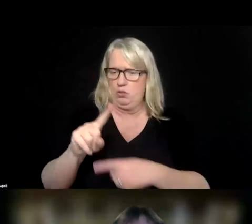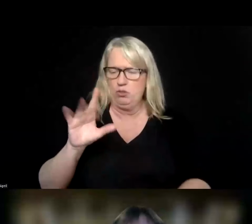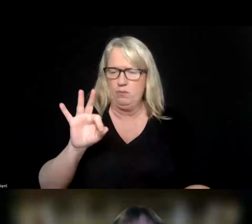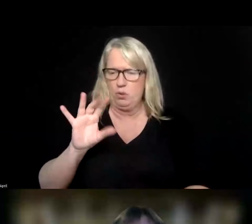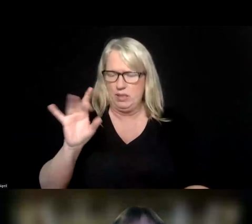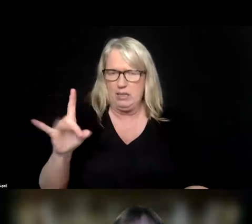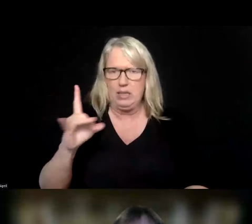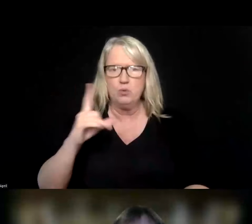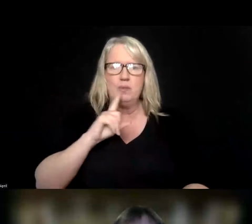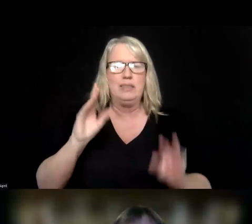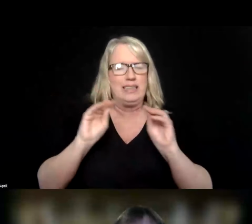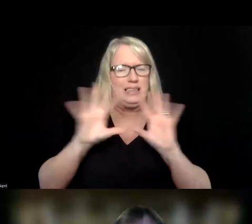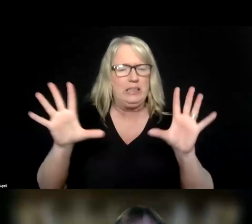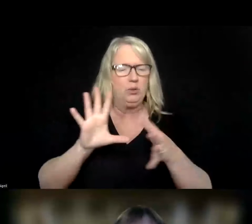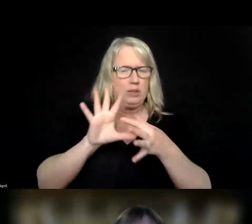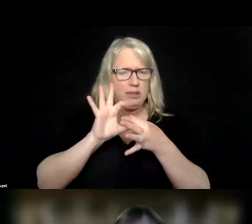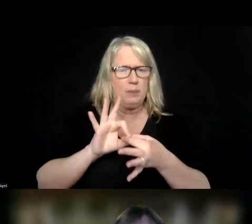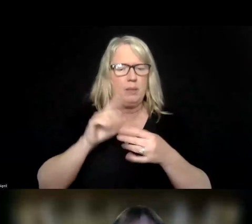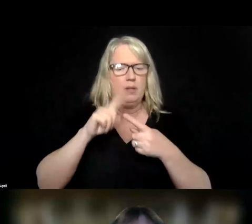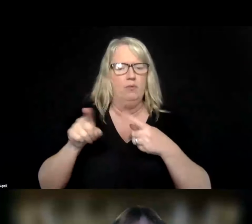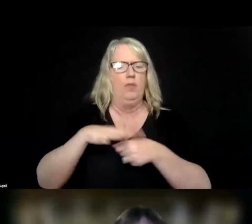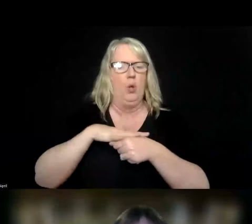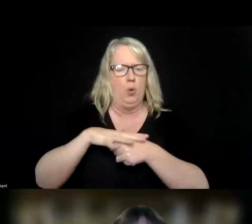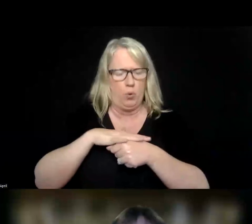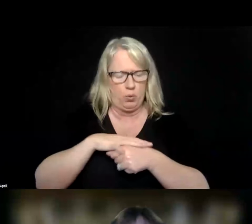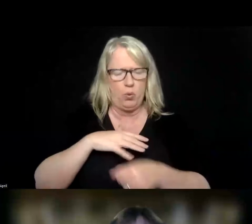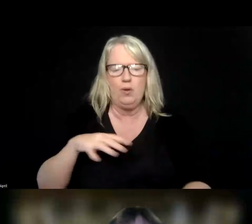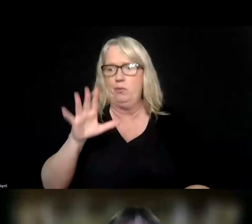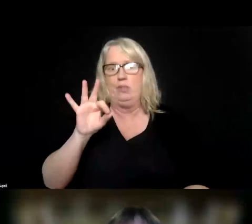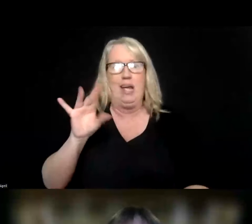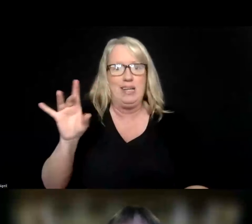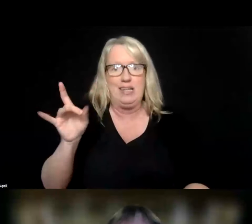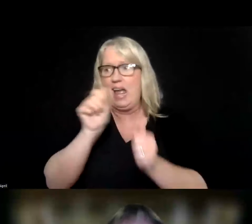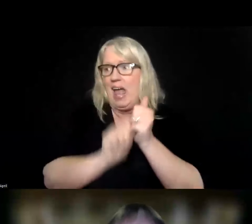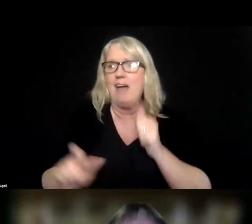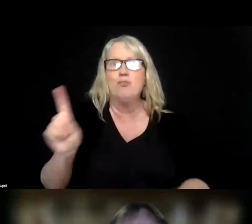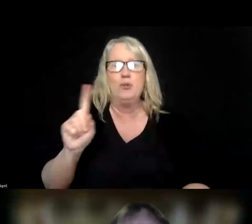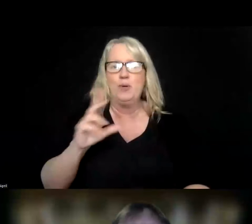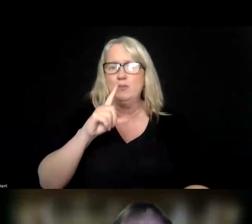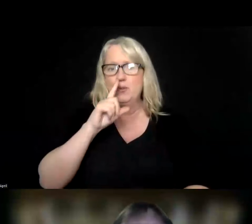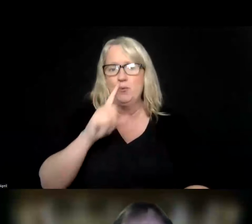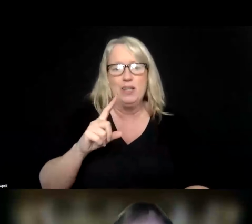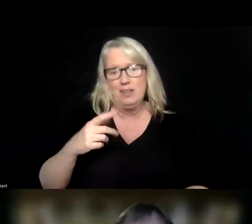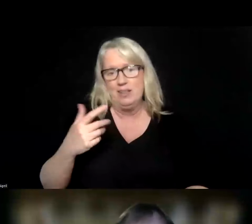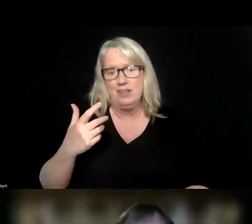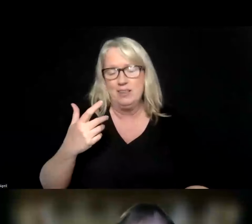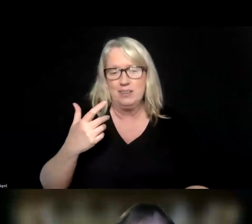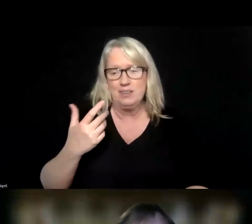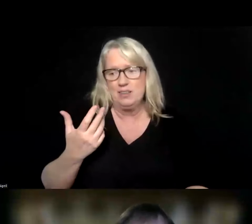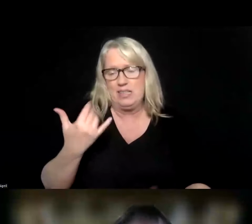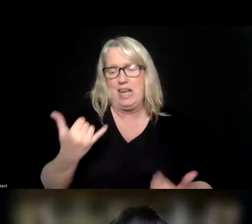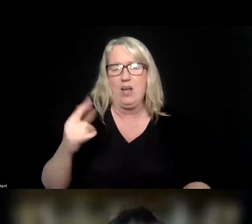clear connection to local mobile crisis, there's 988 everywhere. So it's really a question of is